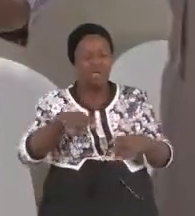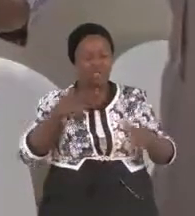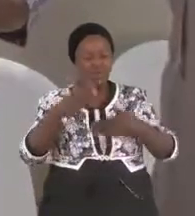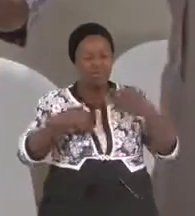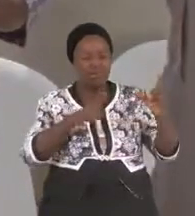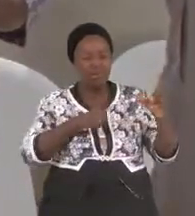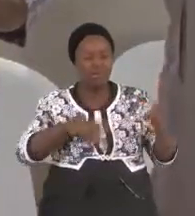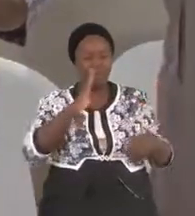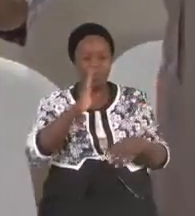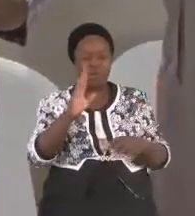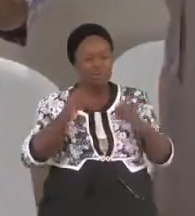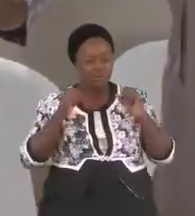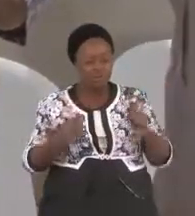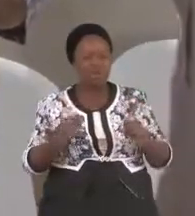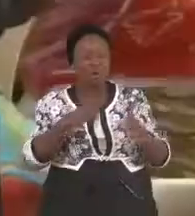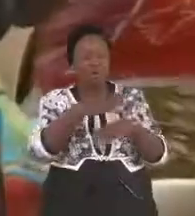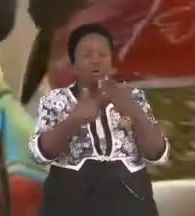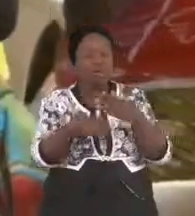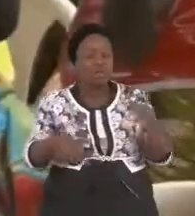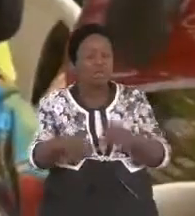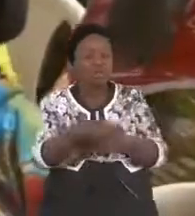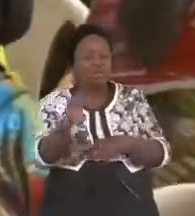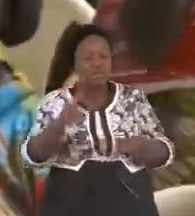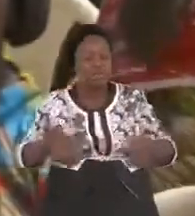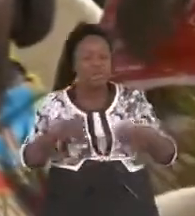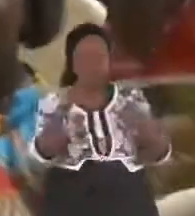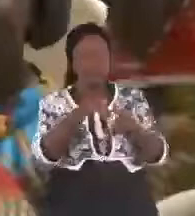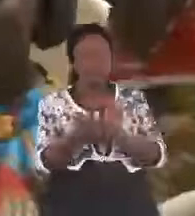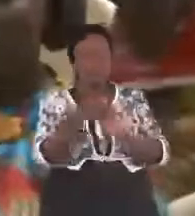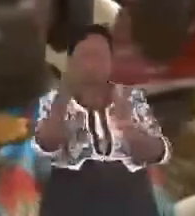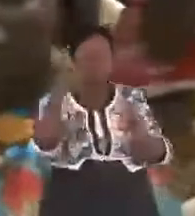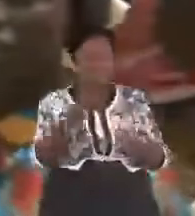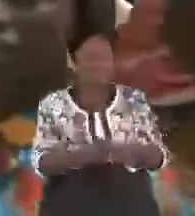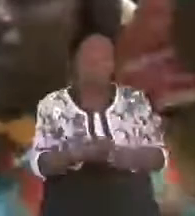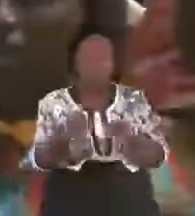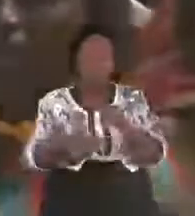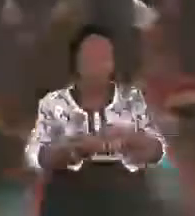the days of your life in Jesus' name. Confirm your